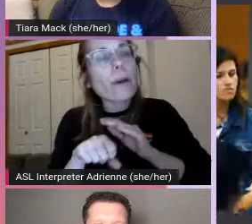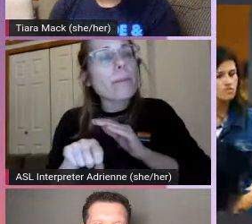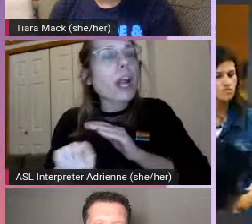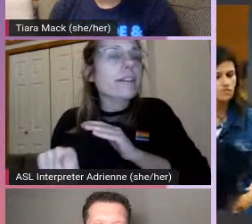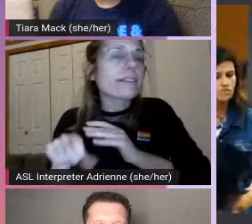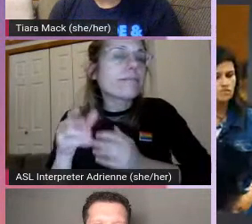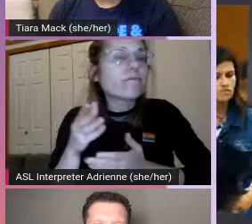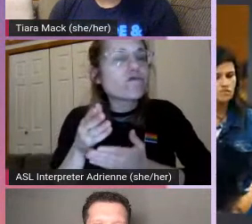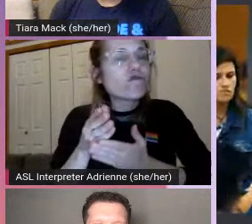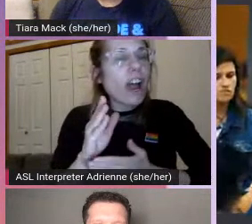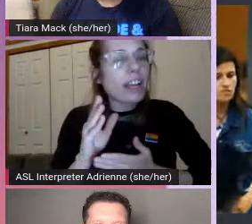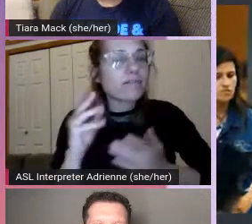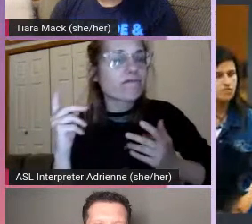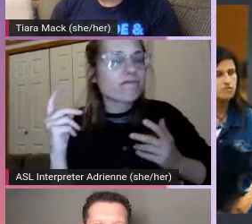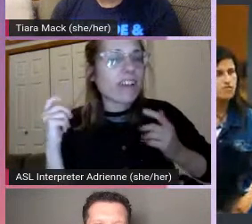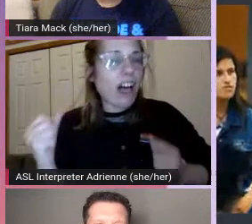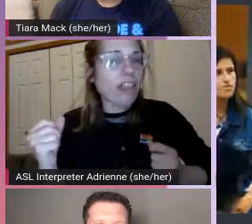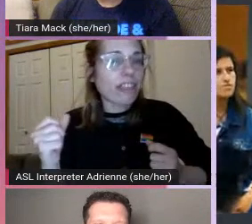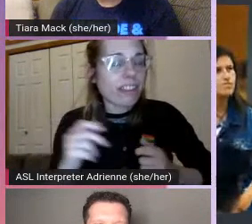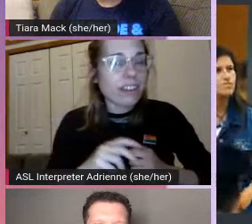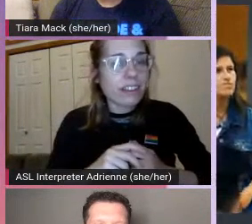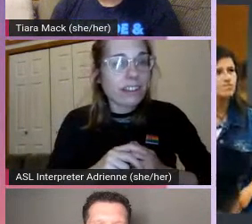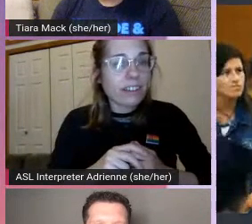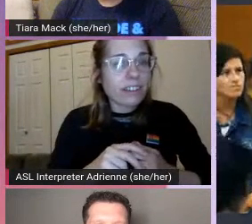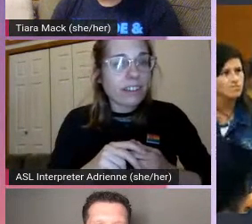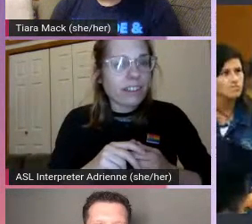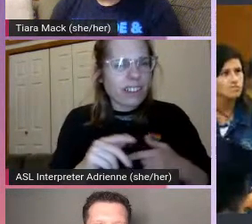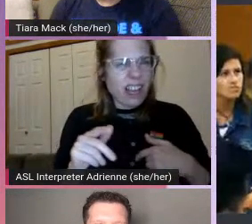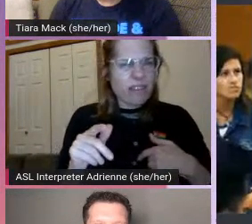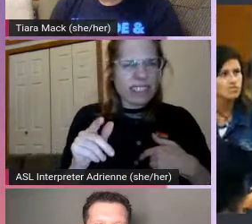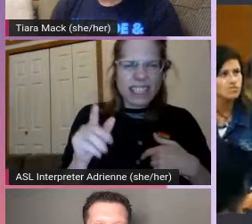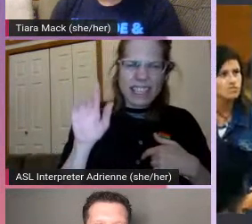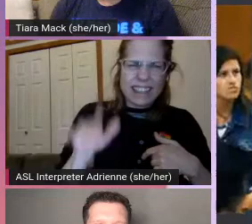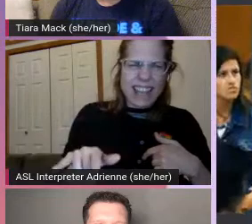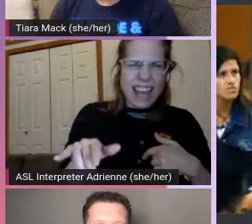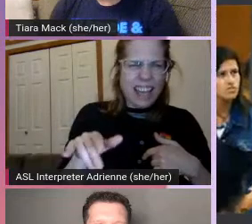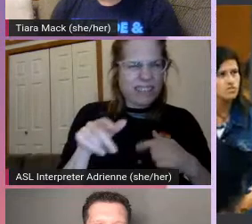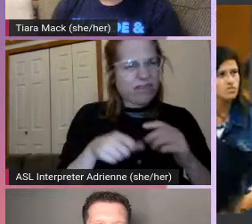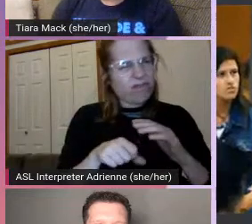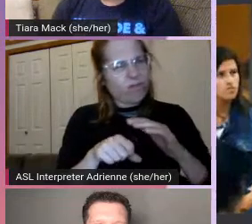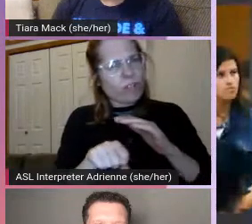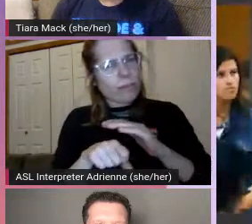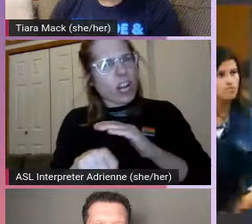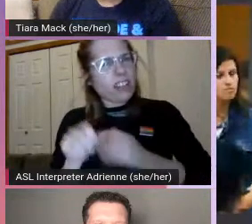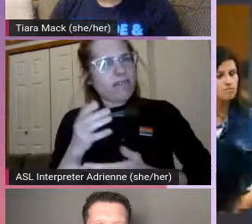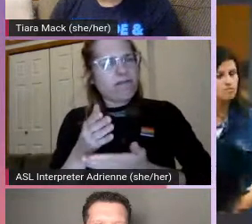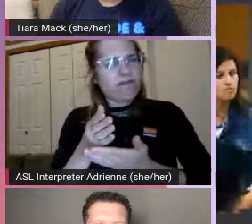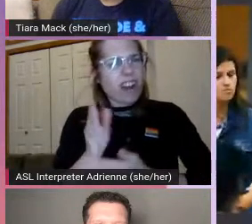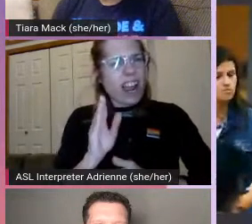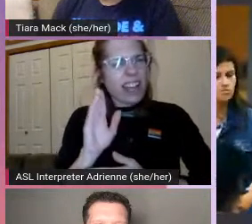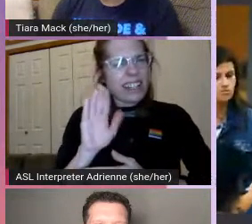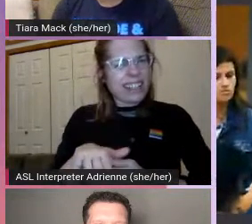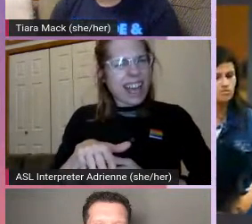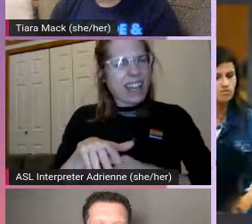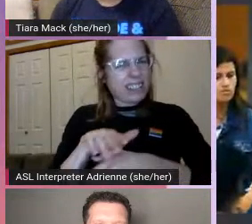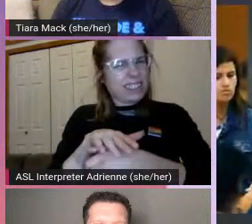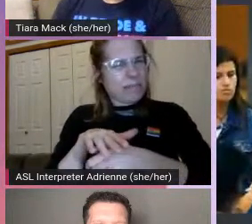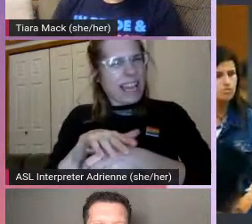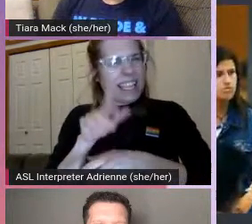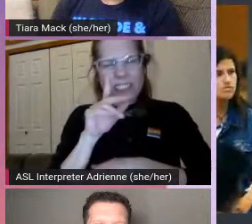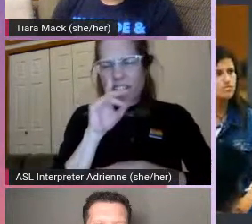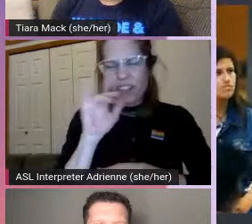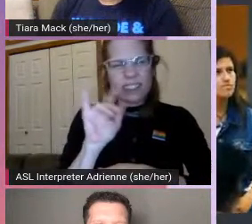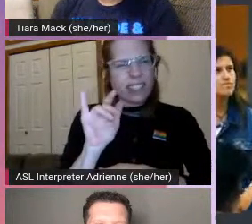as a newly queer person, it looked like a really heteronormative space with only folks who had traditional